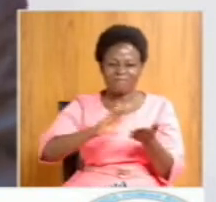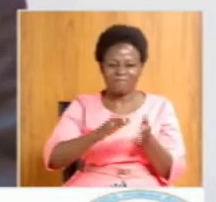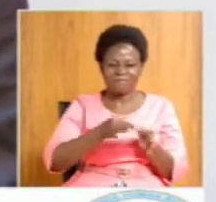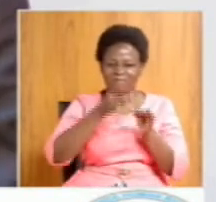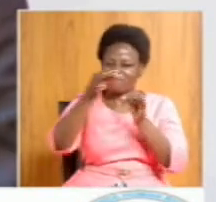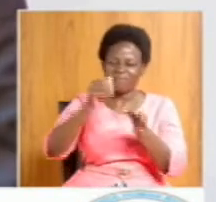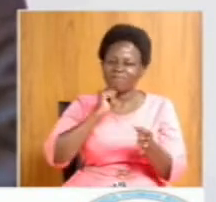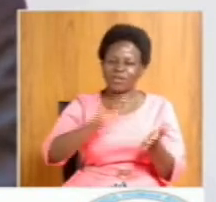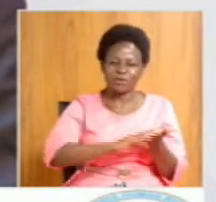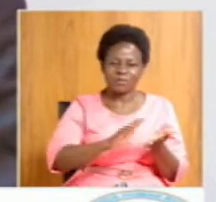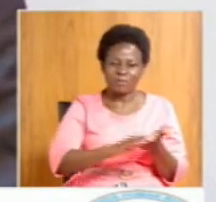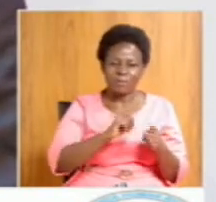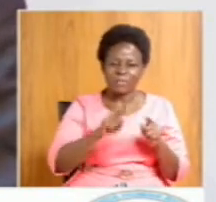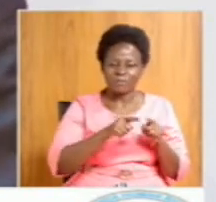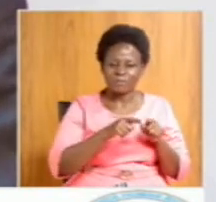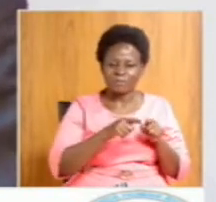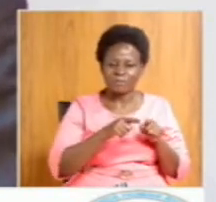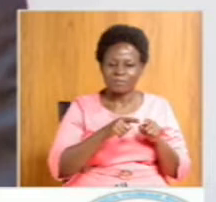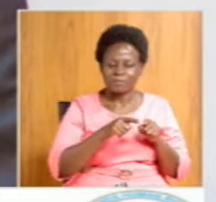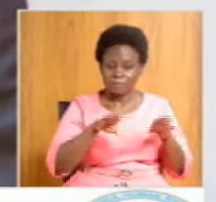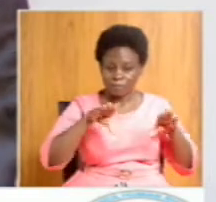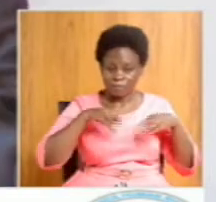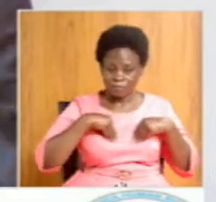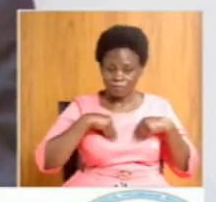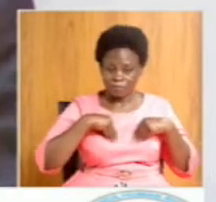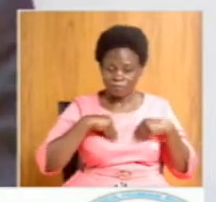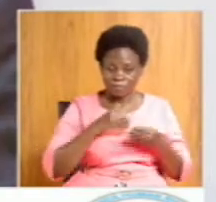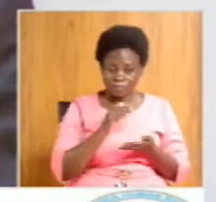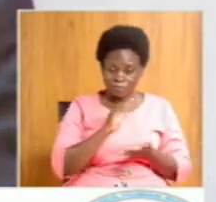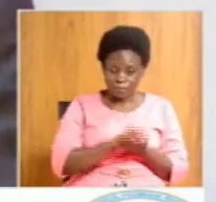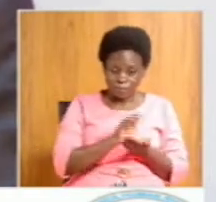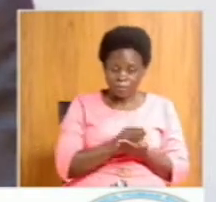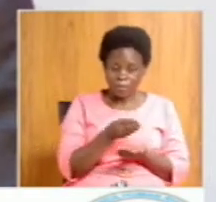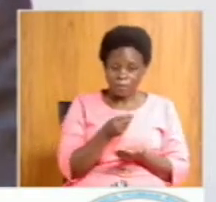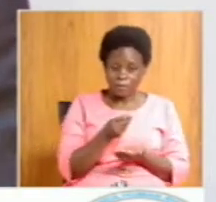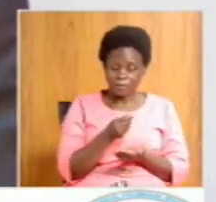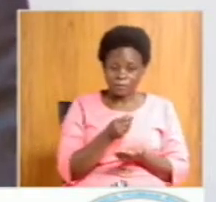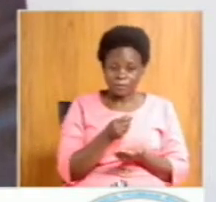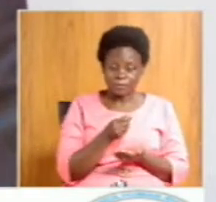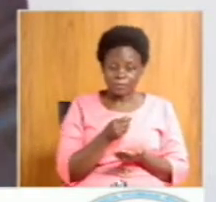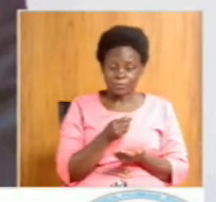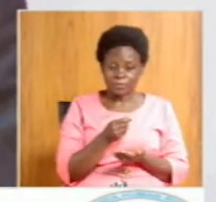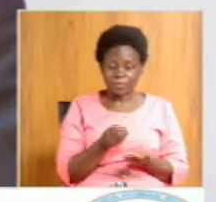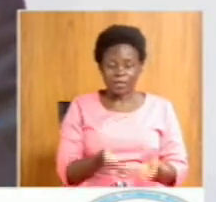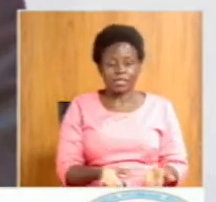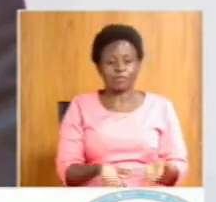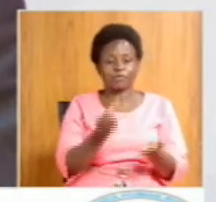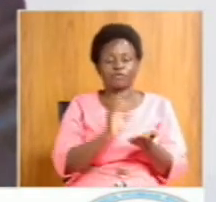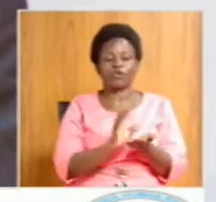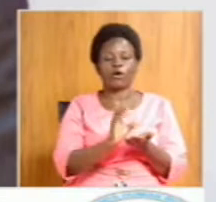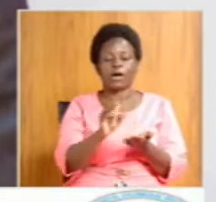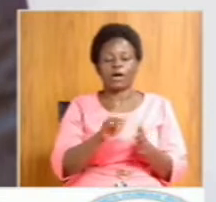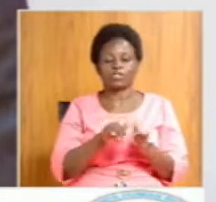deferring is not an exemption but at least you allowed to retain the money and that improves your cash flow